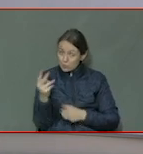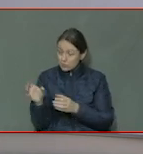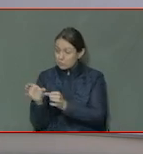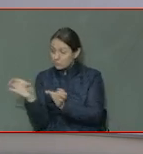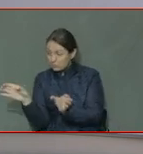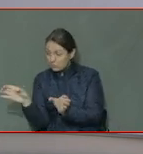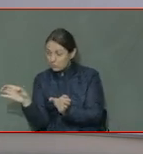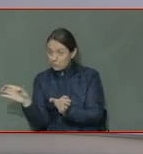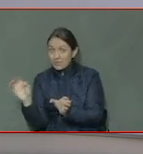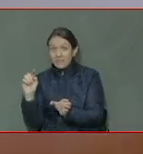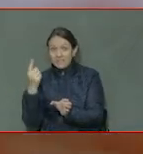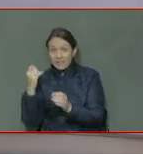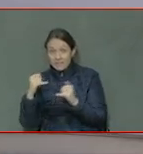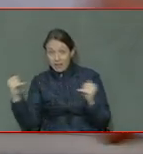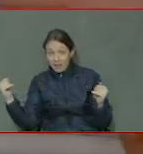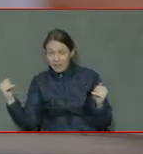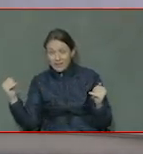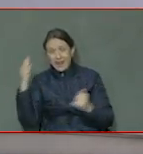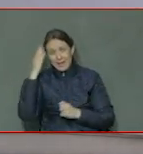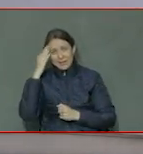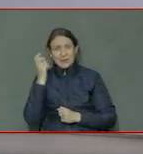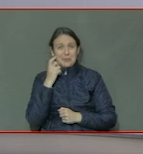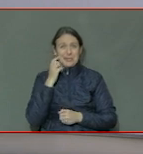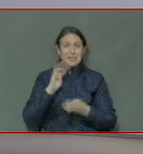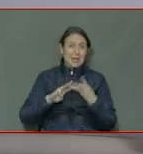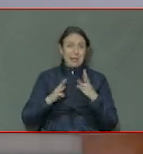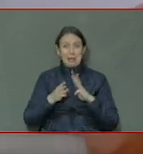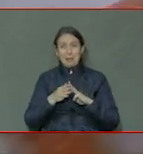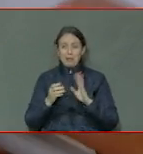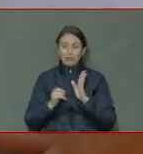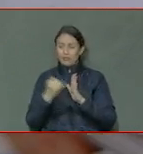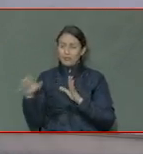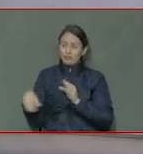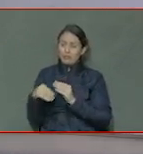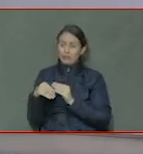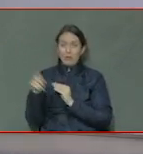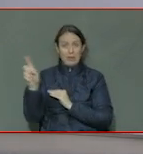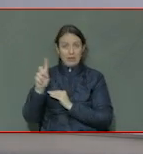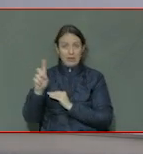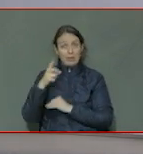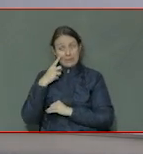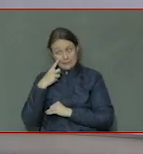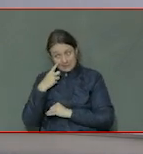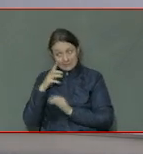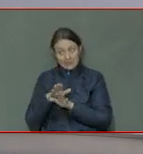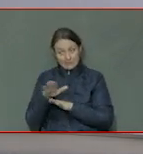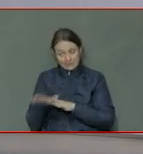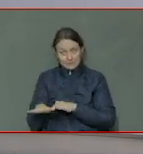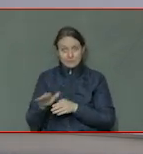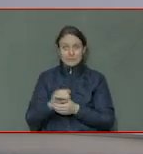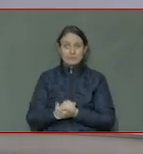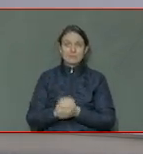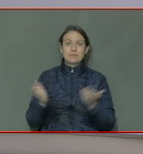addition. Don't do it in your head. I know it's easy, but please don't do it. We want to see it. Okay, and then I must